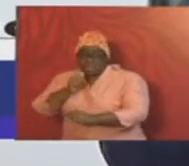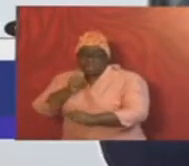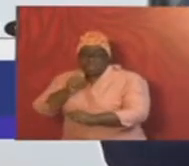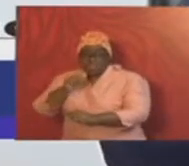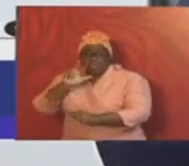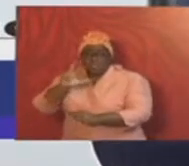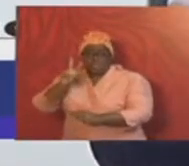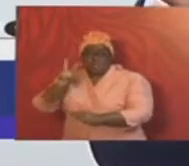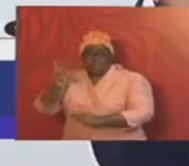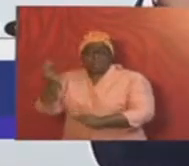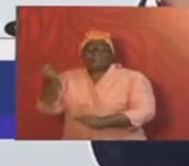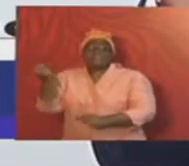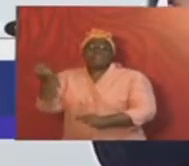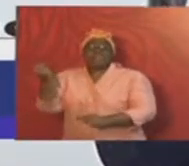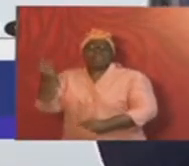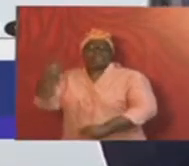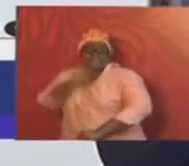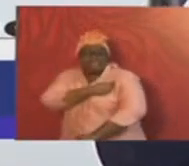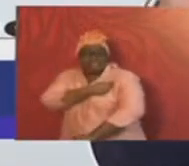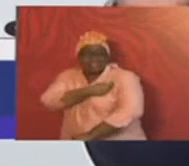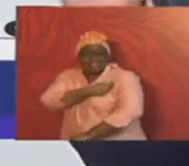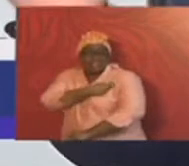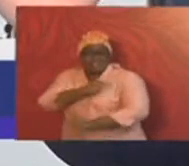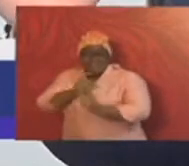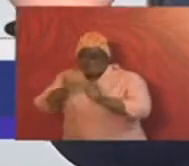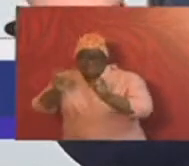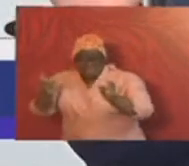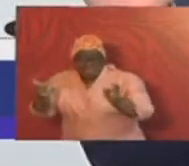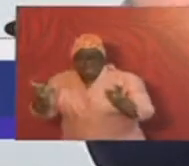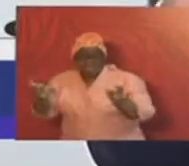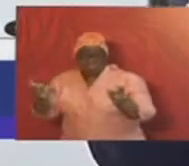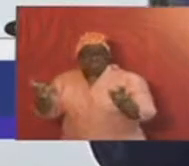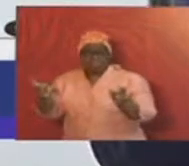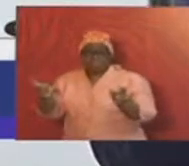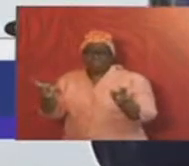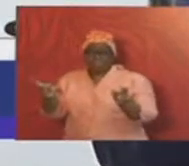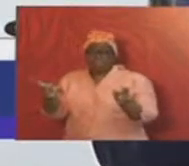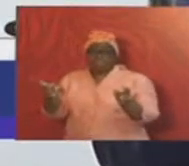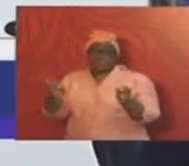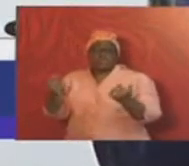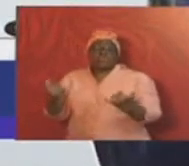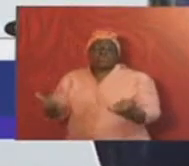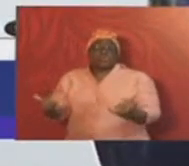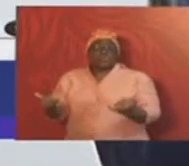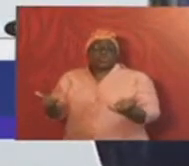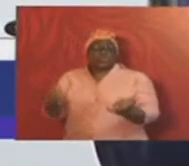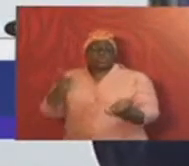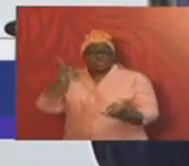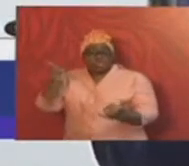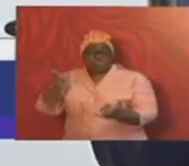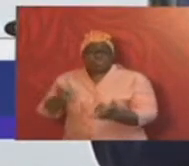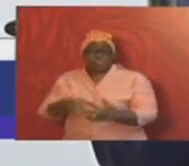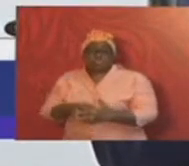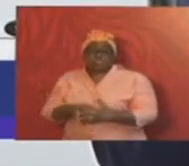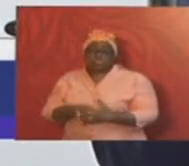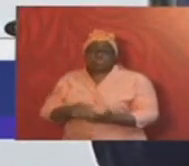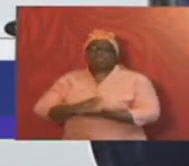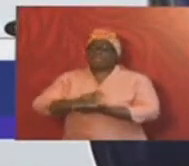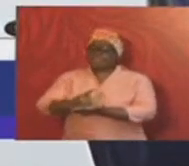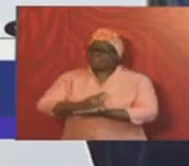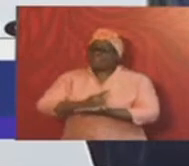are discussed in the public domain out of context, it really gives